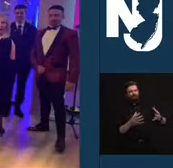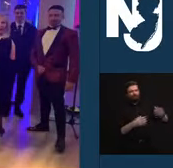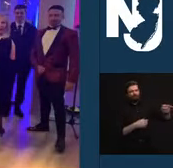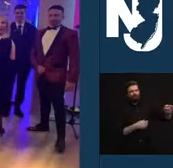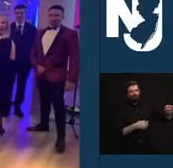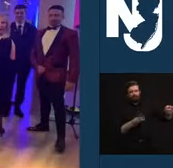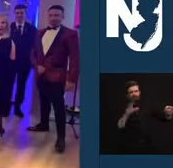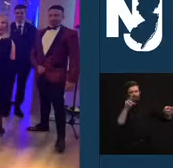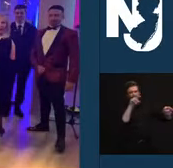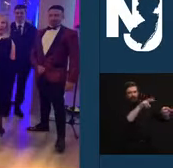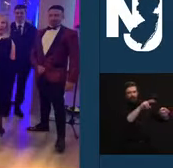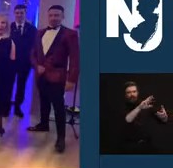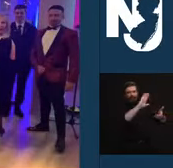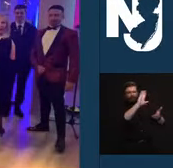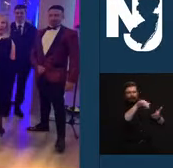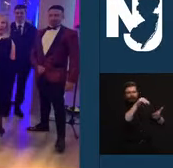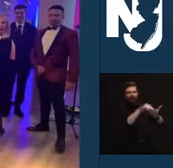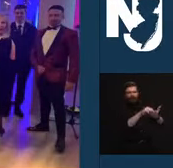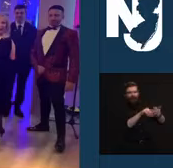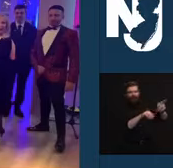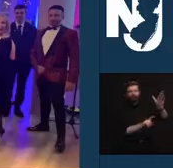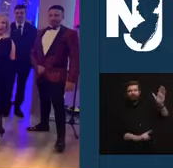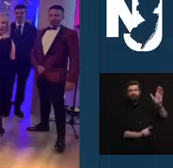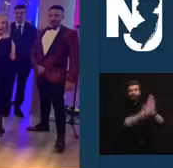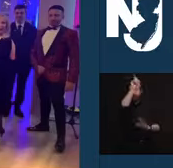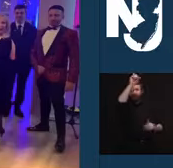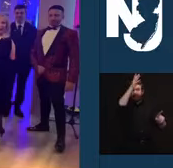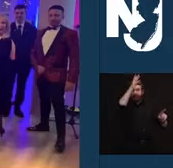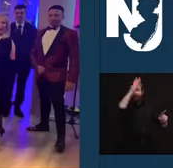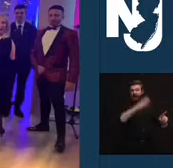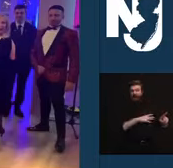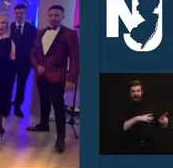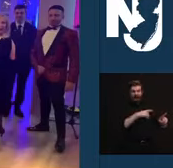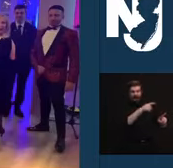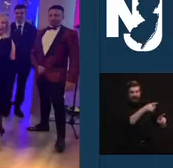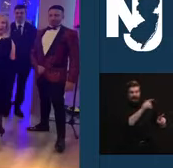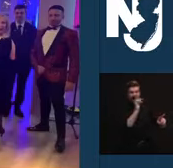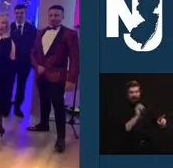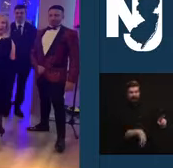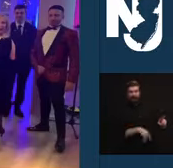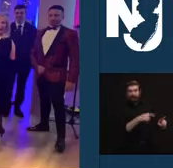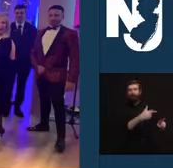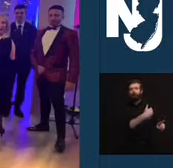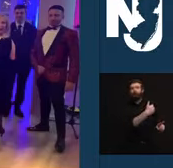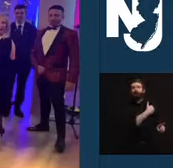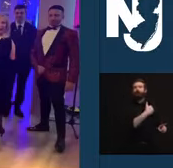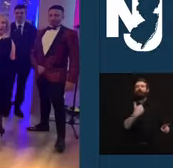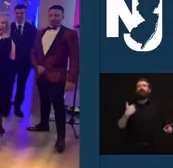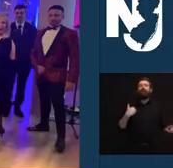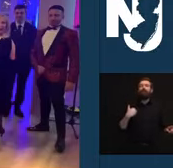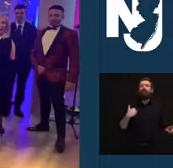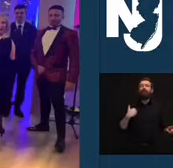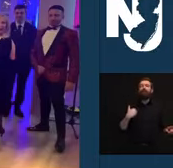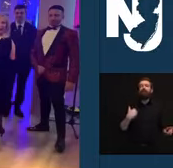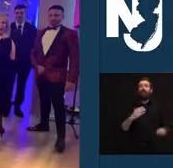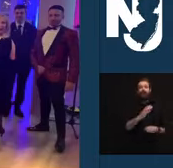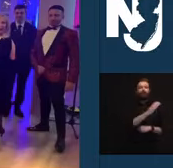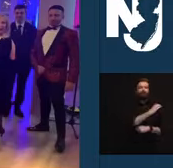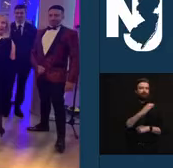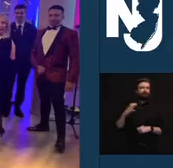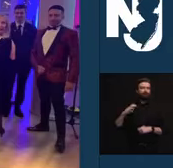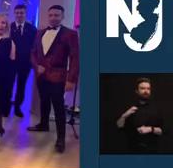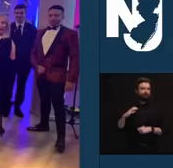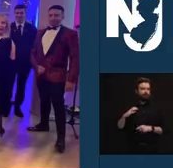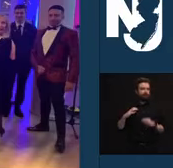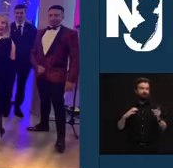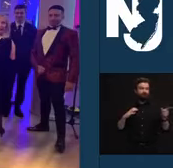the tall, handsome fellow in the gray suit, that is Representative Matt Gaetz. And based on his